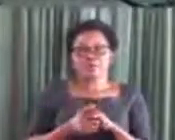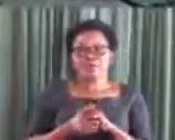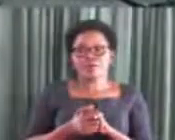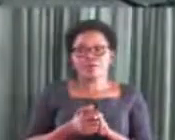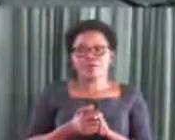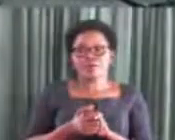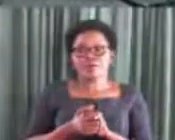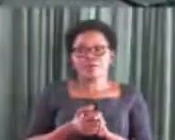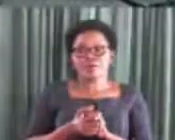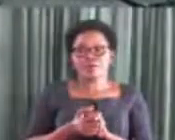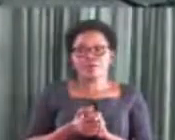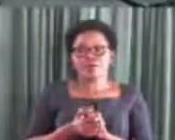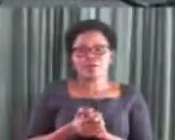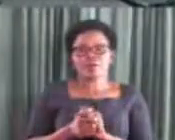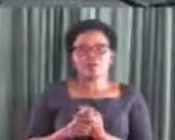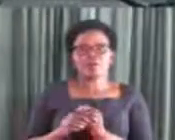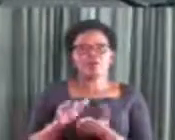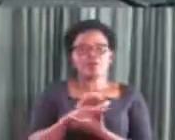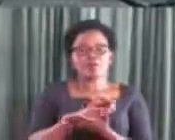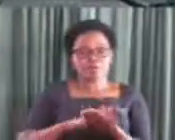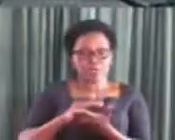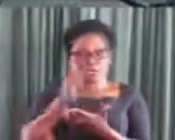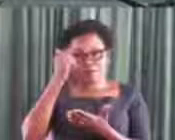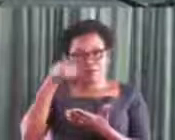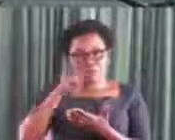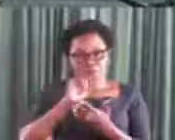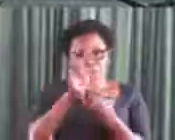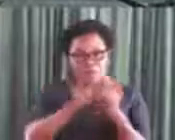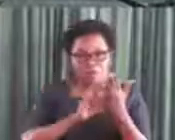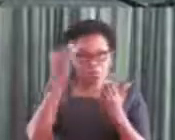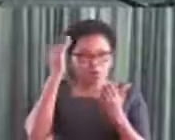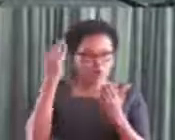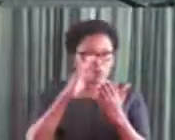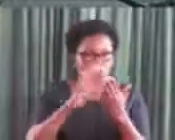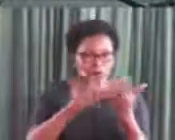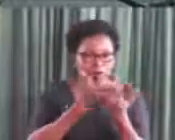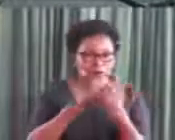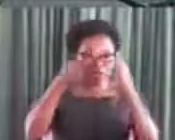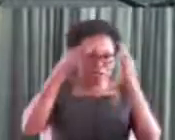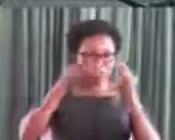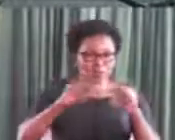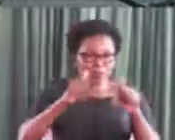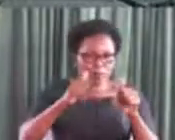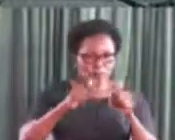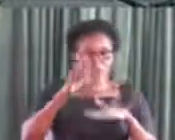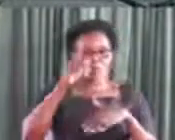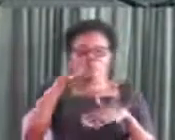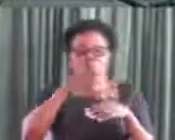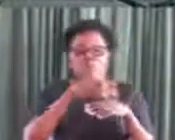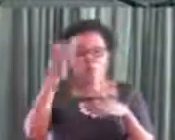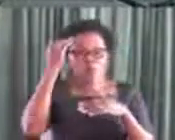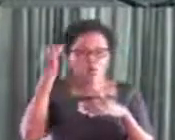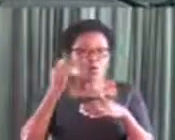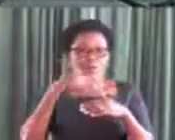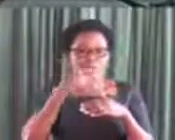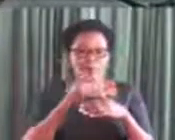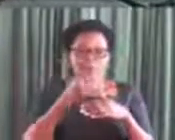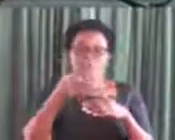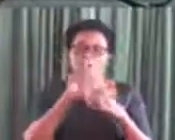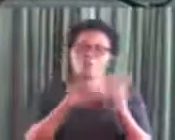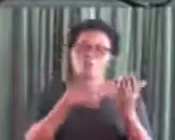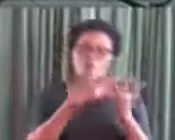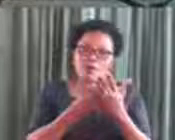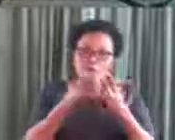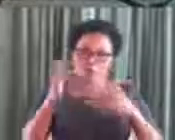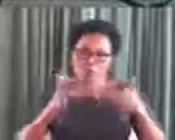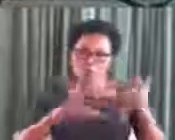since you didn't read the Court of Appeal decision, all the Court of Appeal said was you failed to consider the case